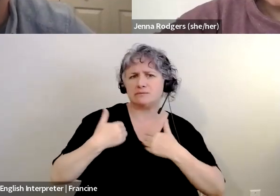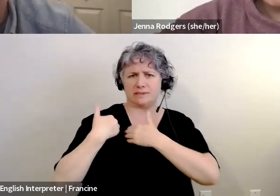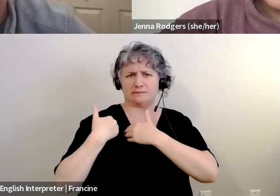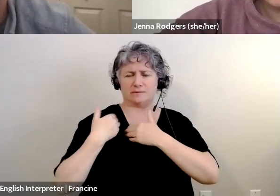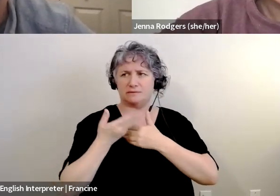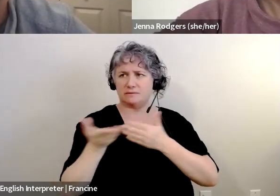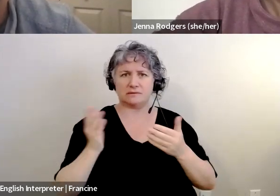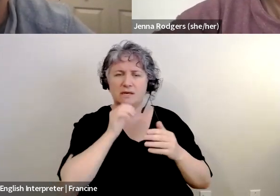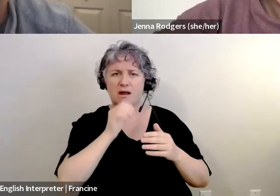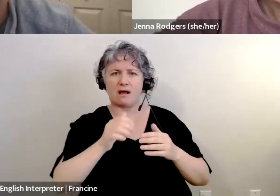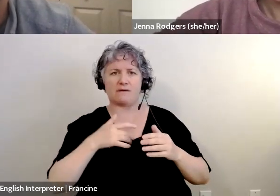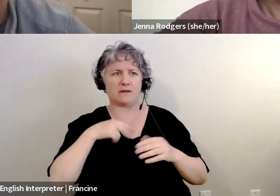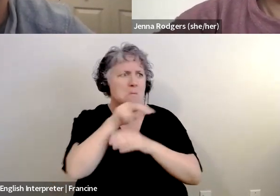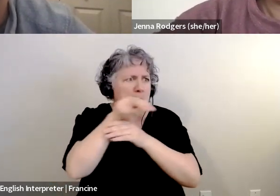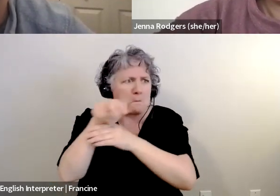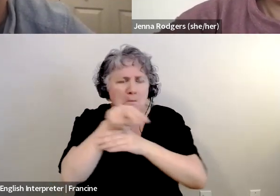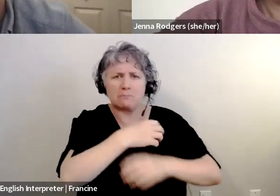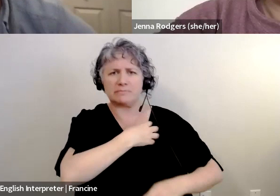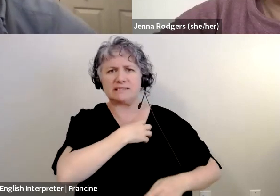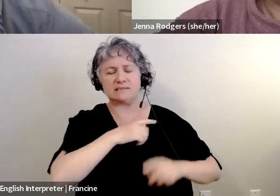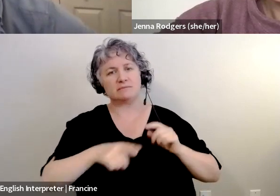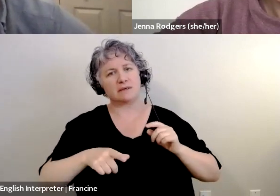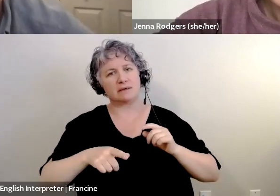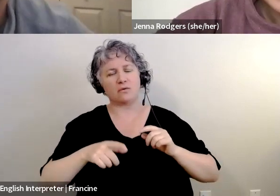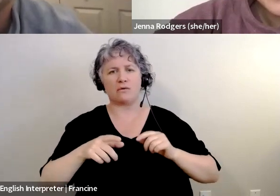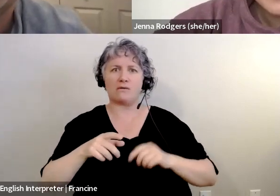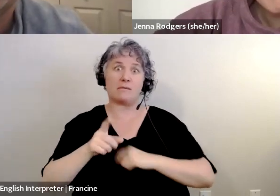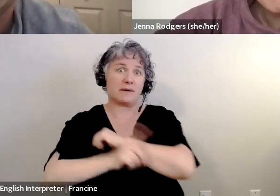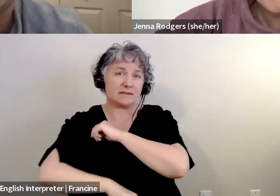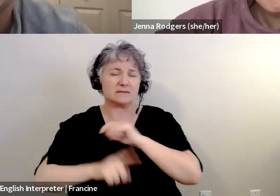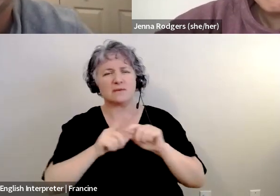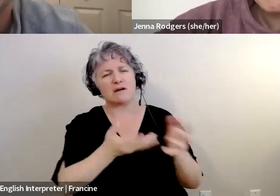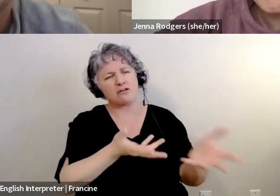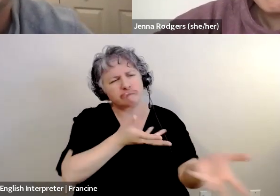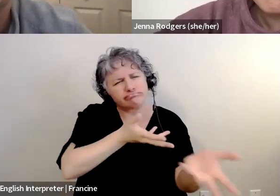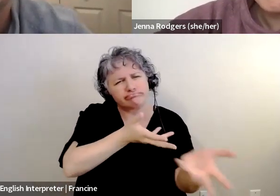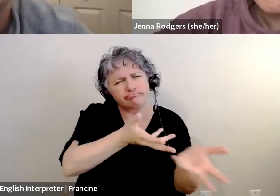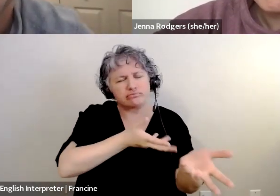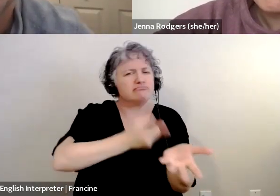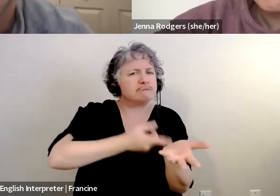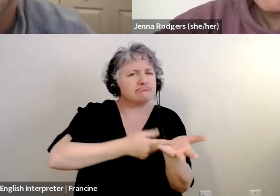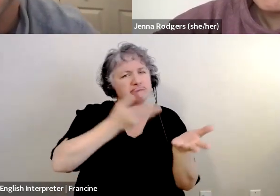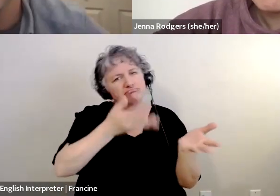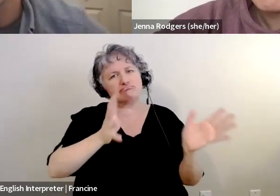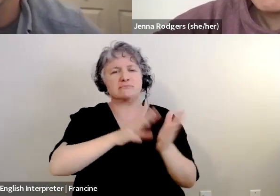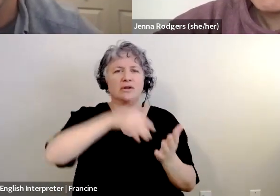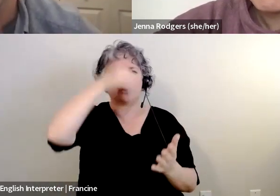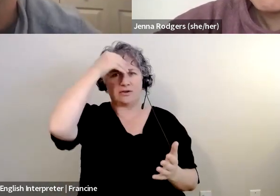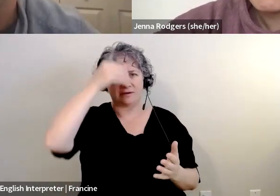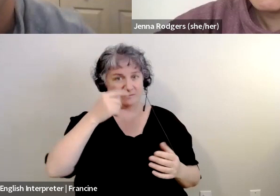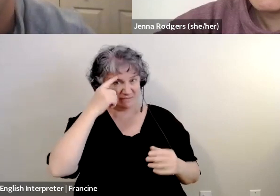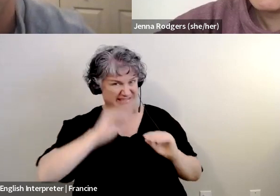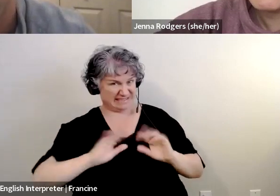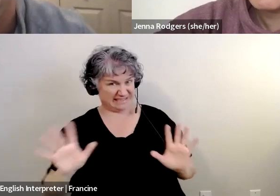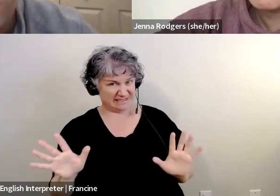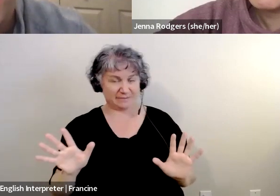doesn't have to feel like policing. Does that make sense? Yeah, that's great. If there